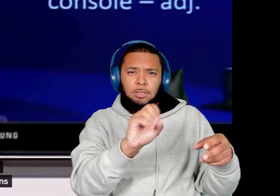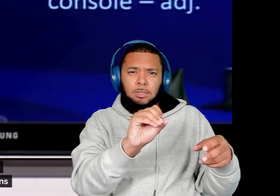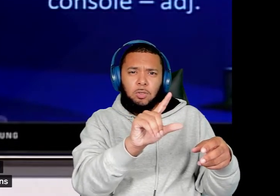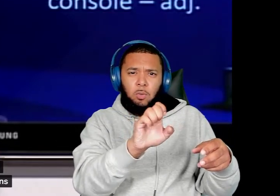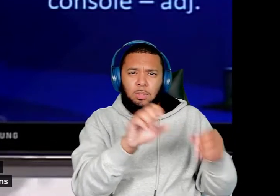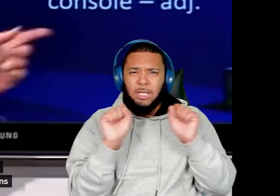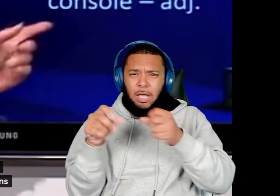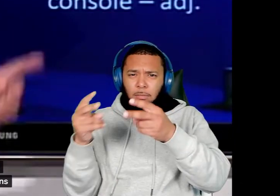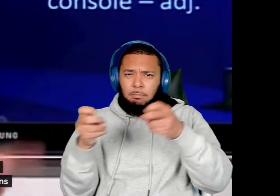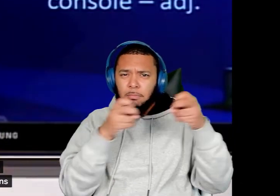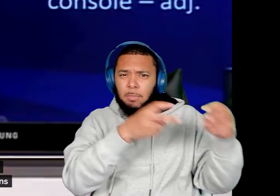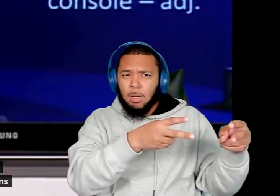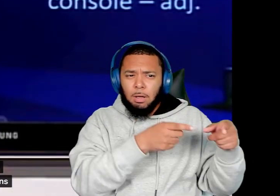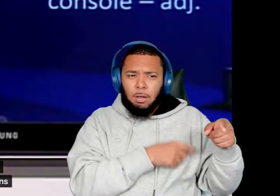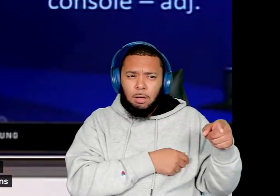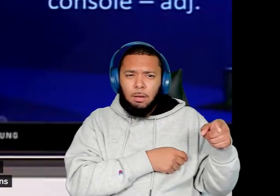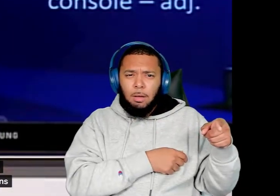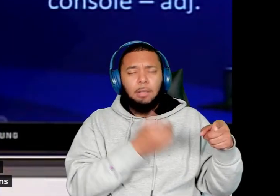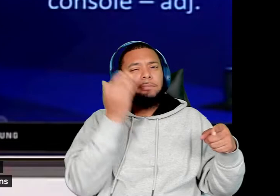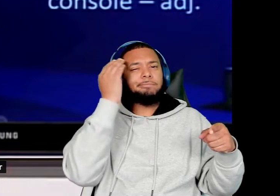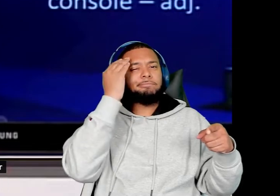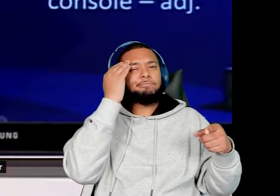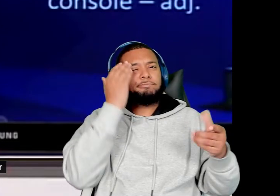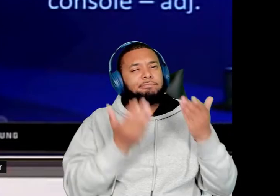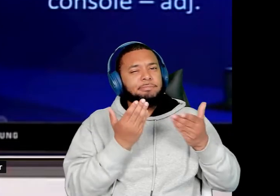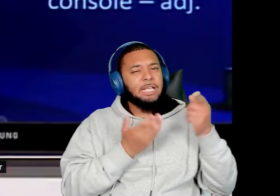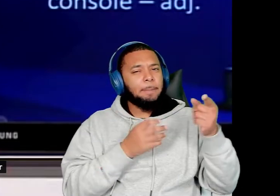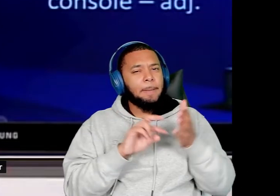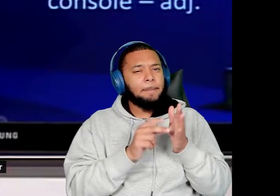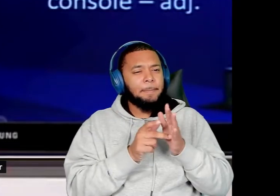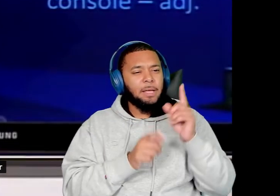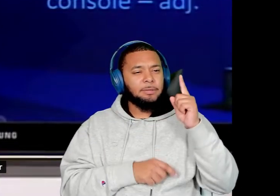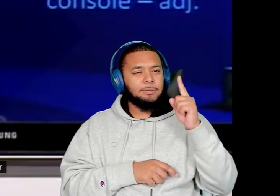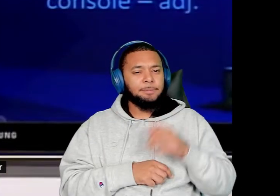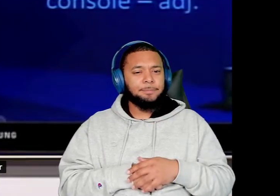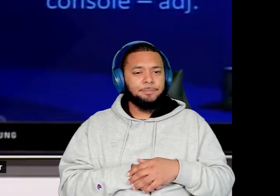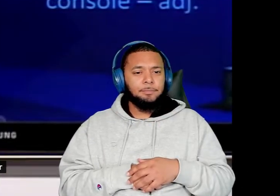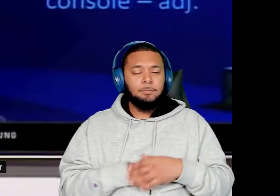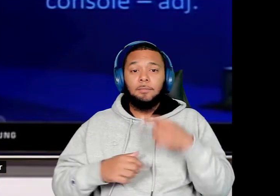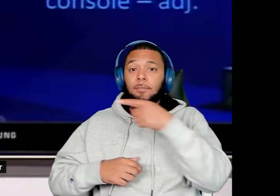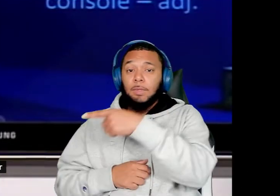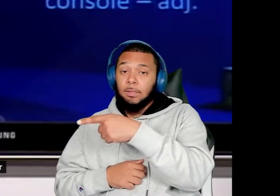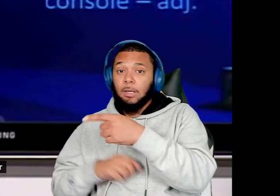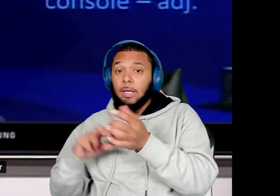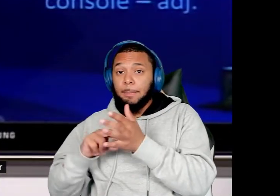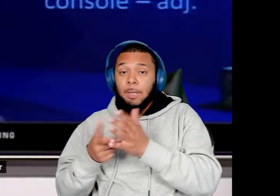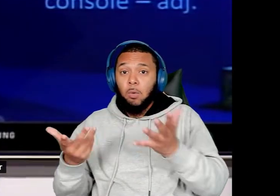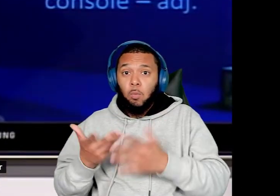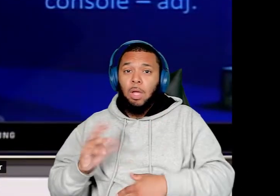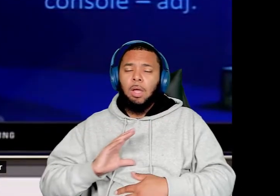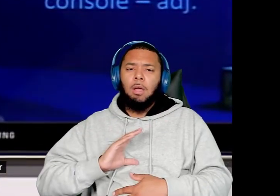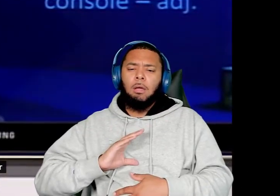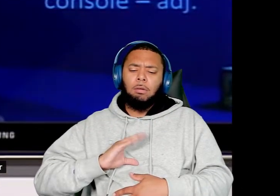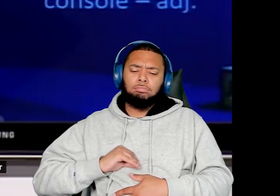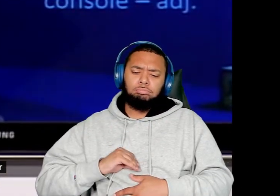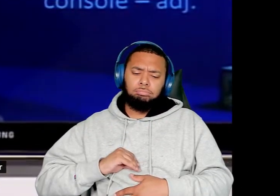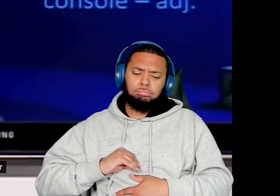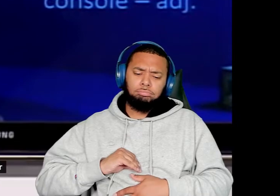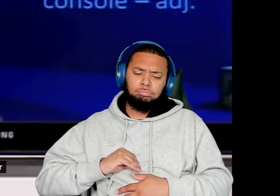Console? Now you probably know what console means, don't you? Disconsolate means dejected or